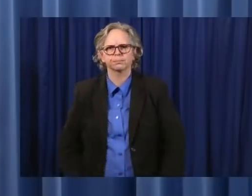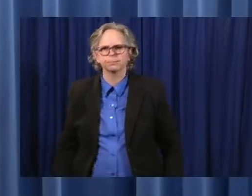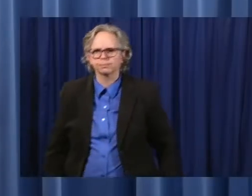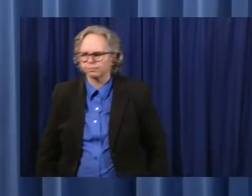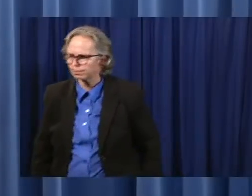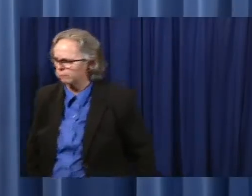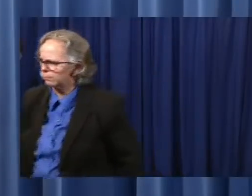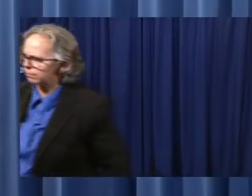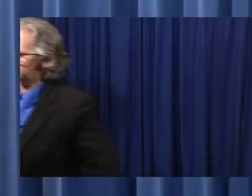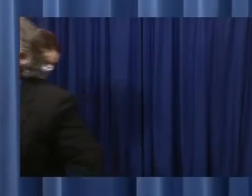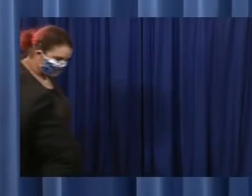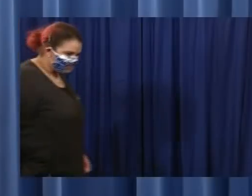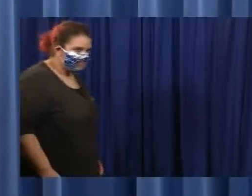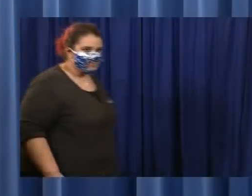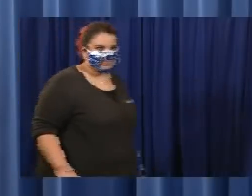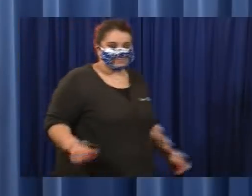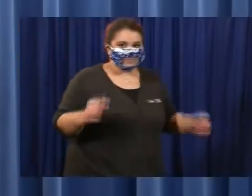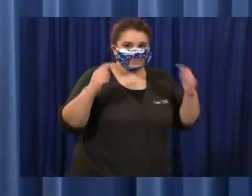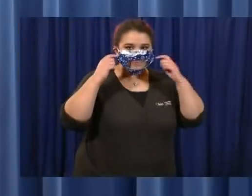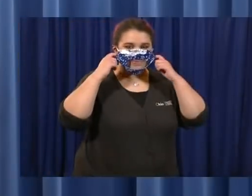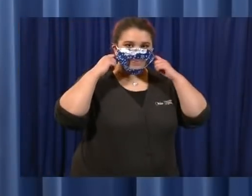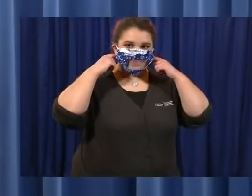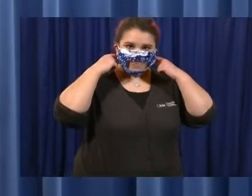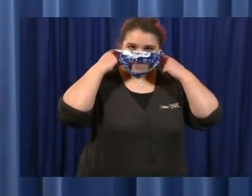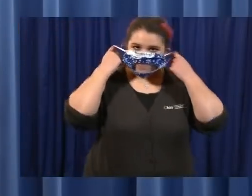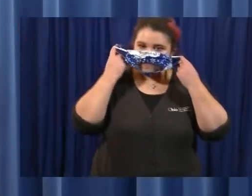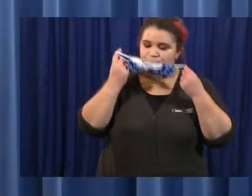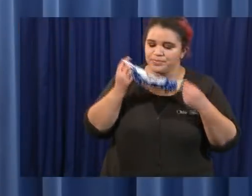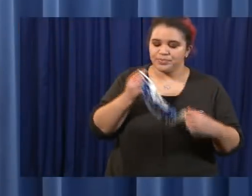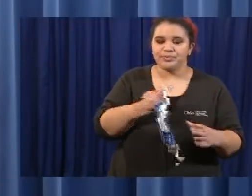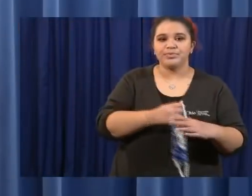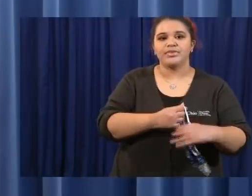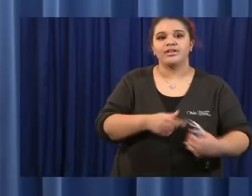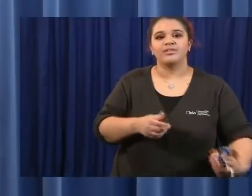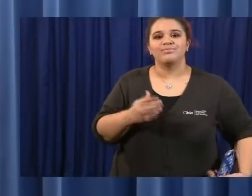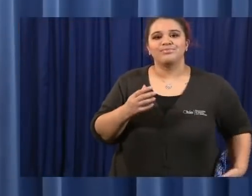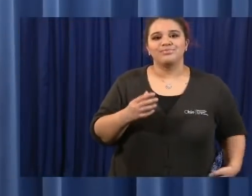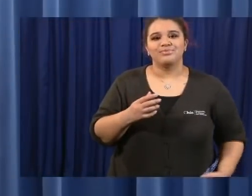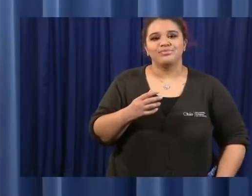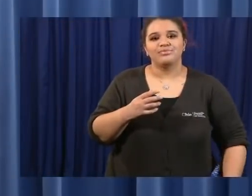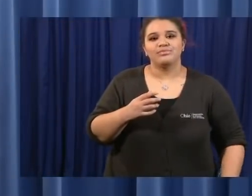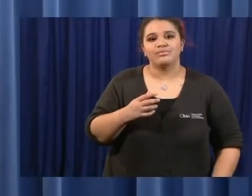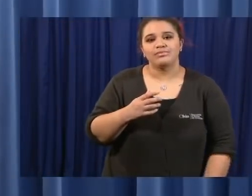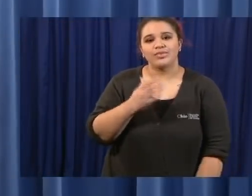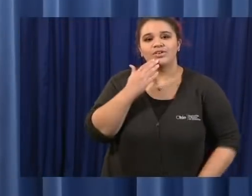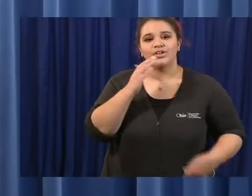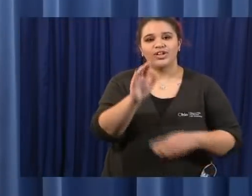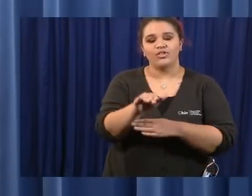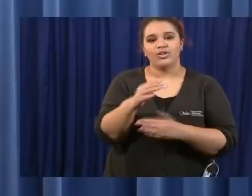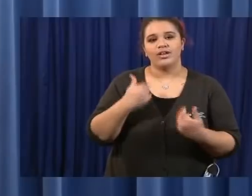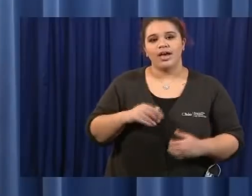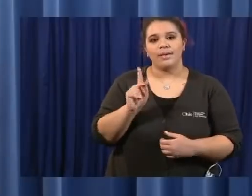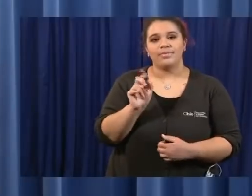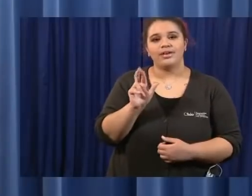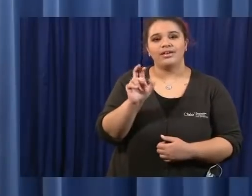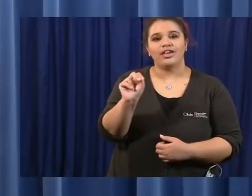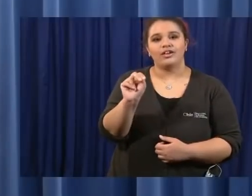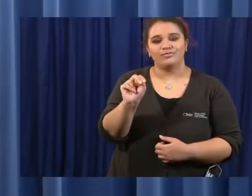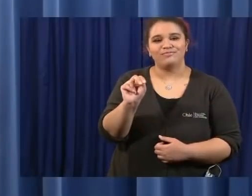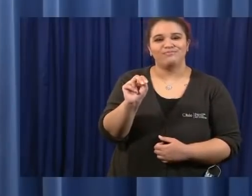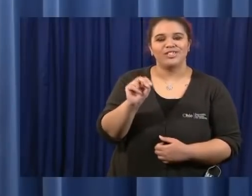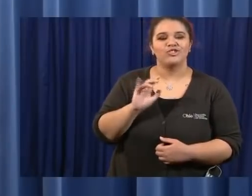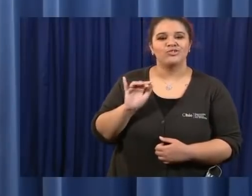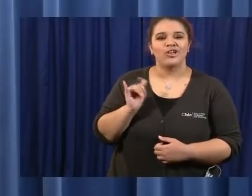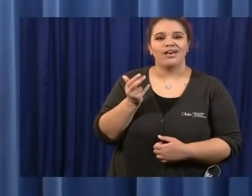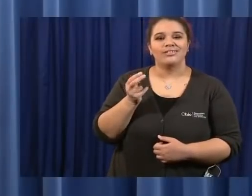Good afternoon. This is Karen Johnson with WLWT in Cincinnati. And my question is really from the business community.